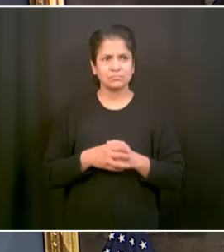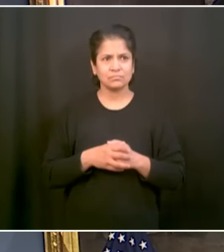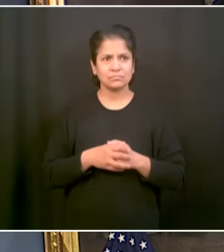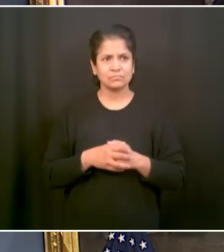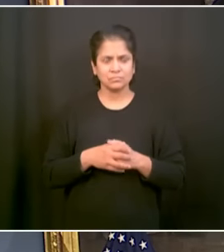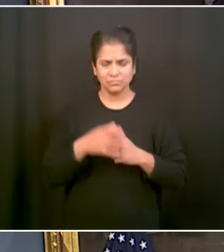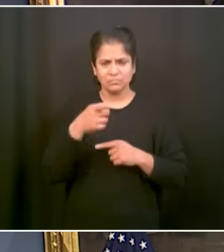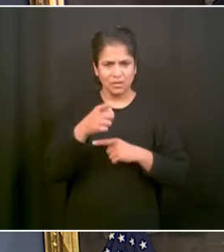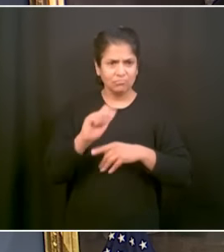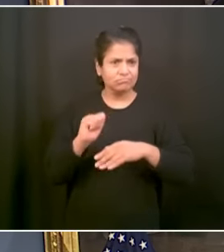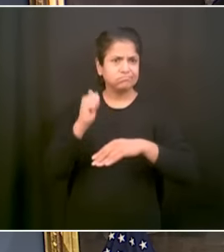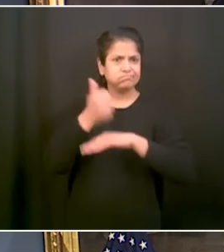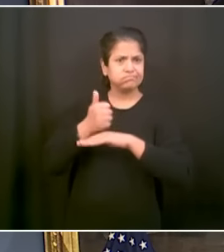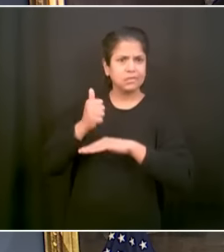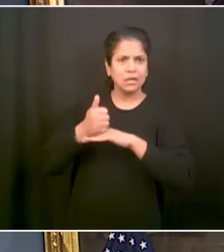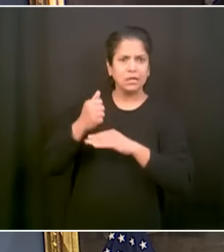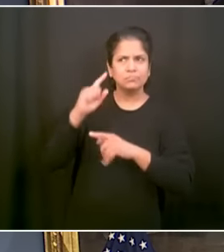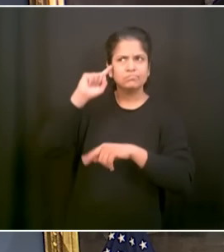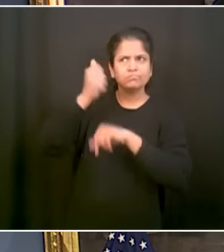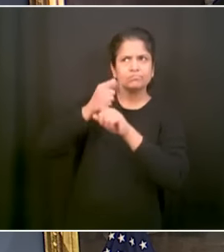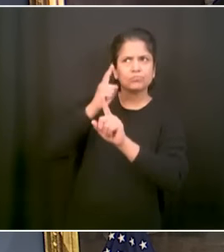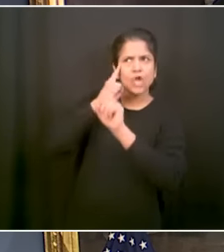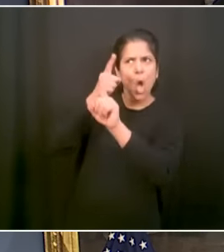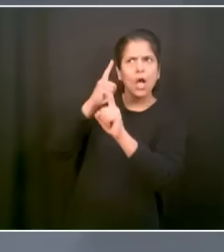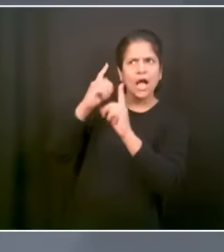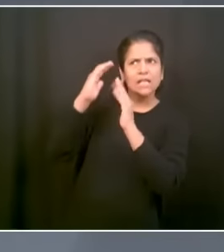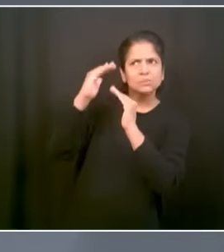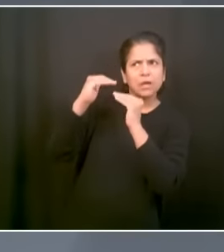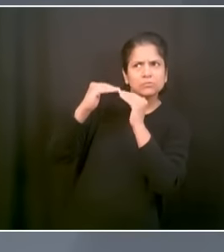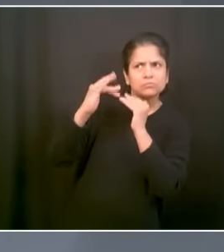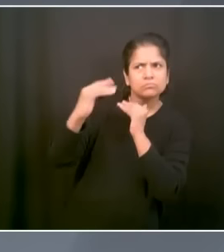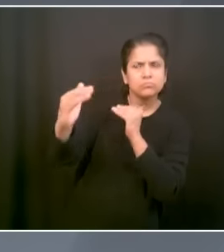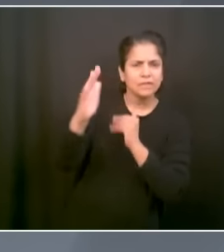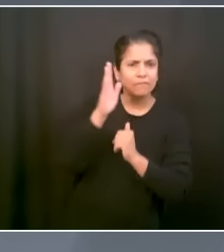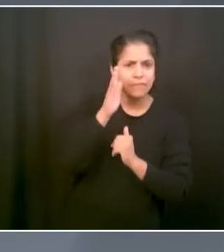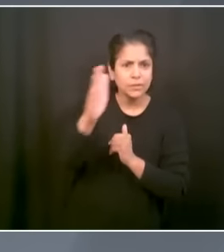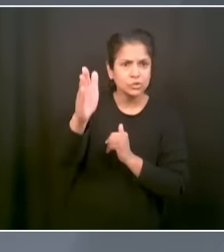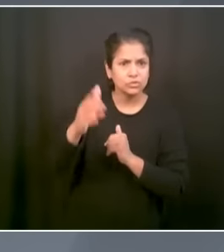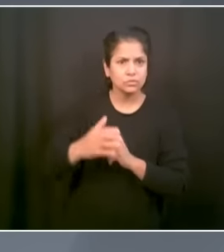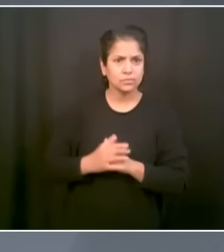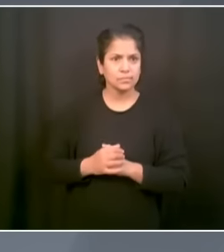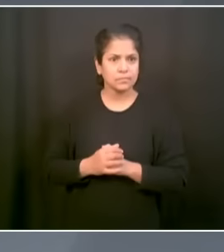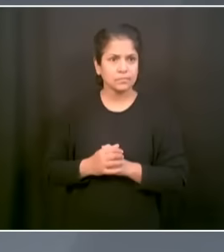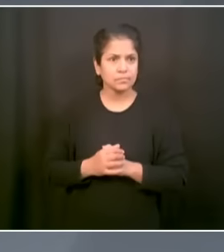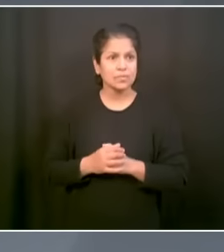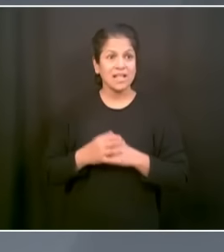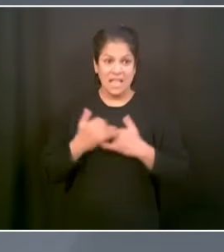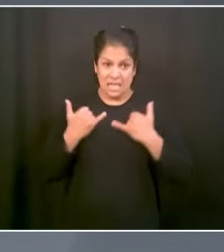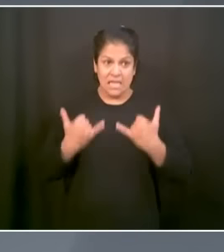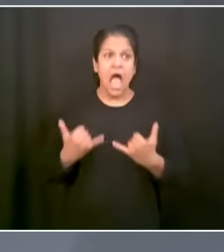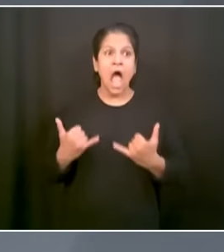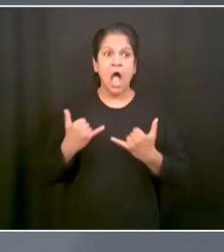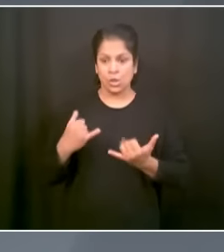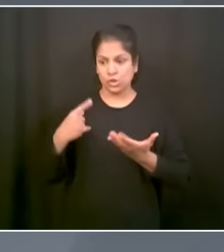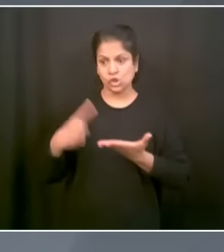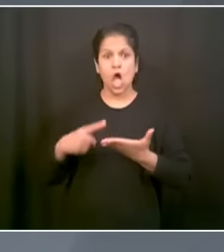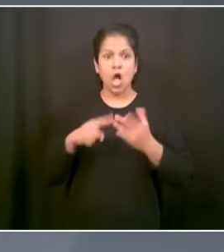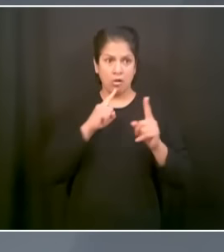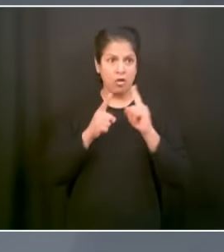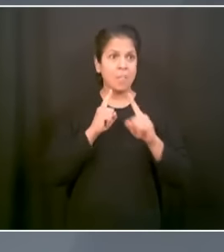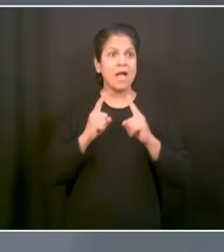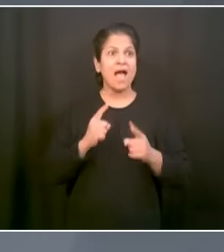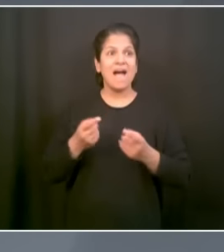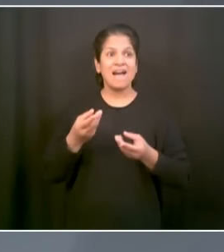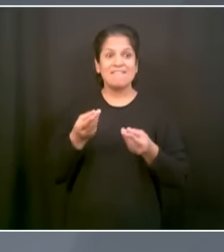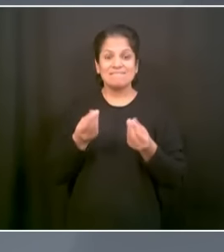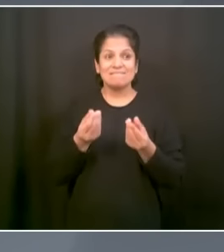resetting just beyond that? Yeah, we are speaking about a fiscal crisis at the scale greater than the Great Recession. And so there will not be